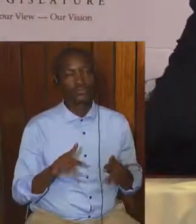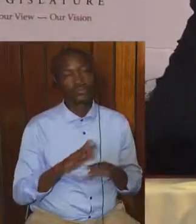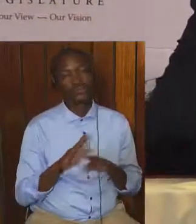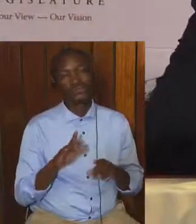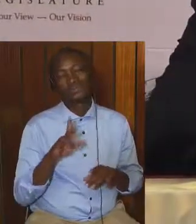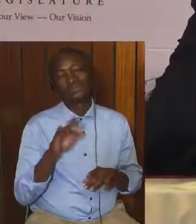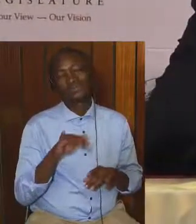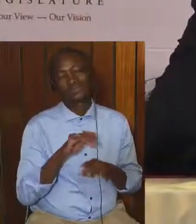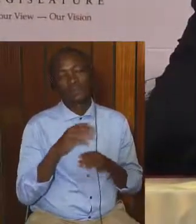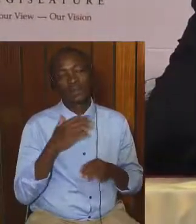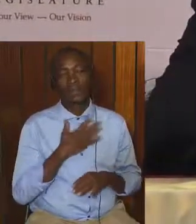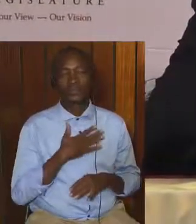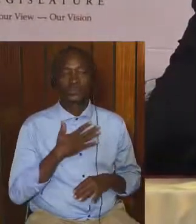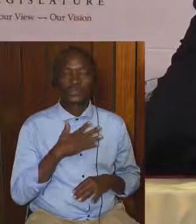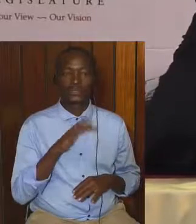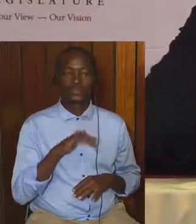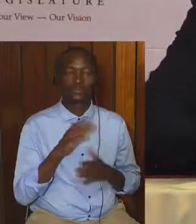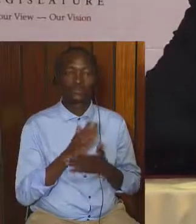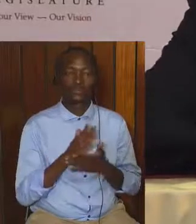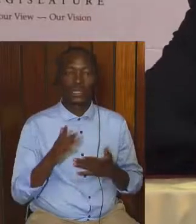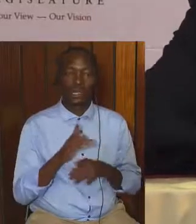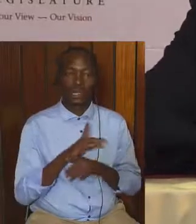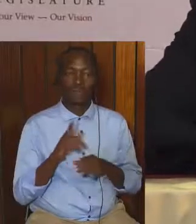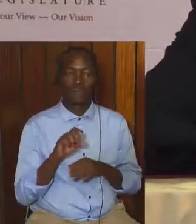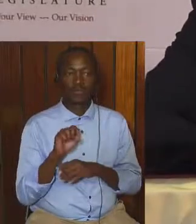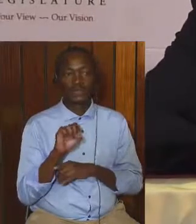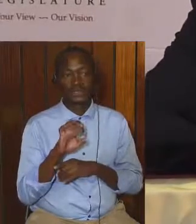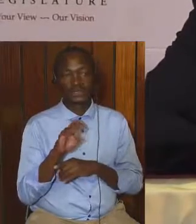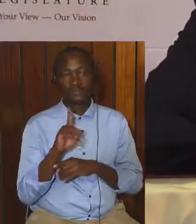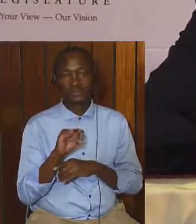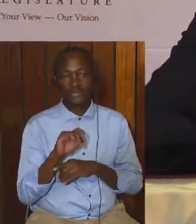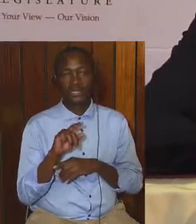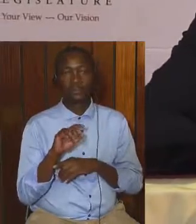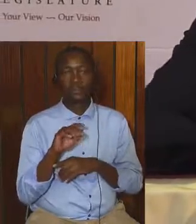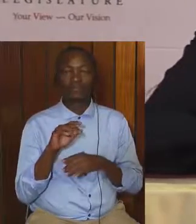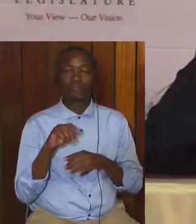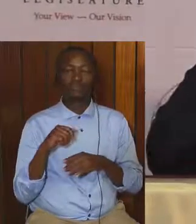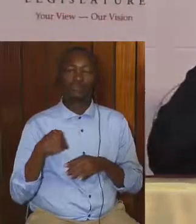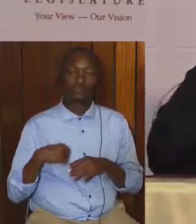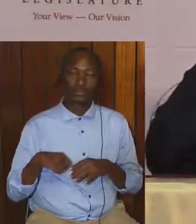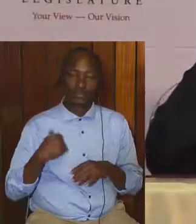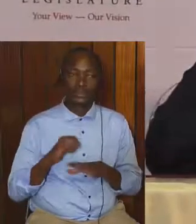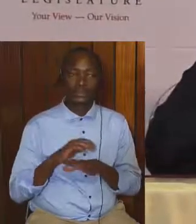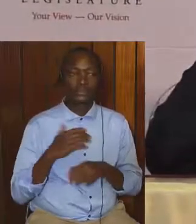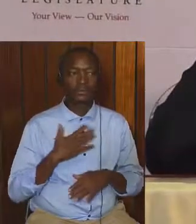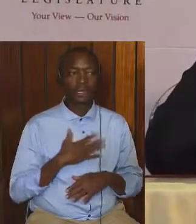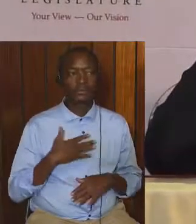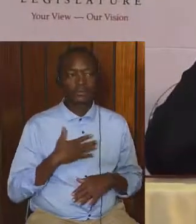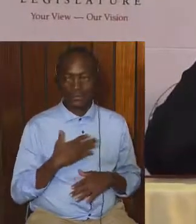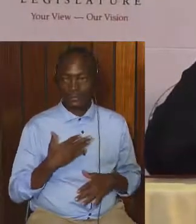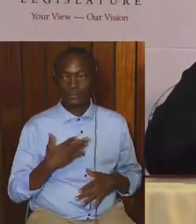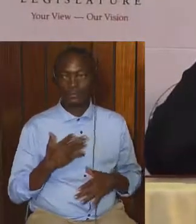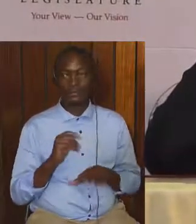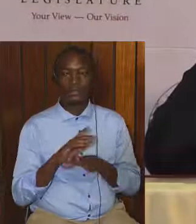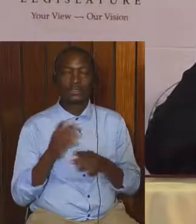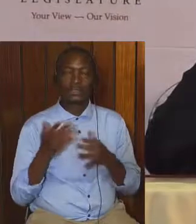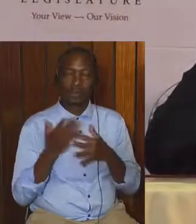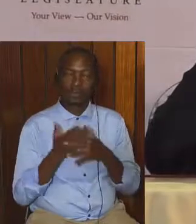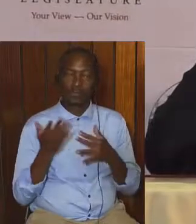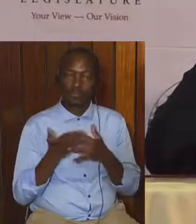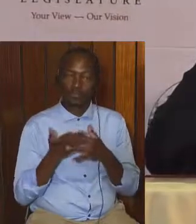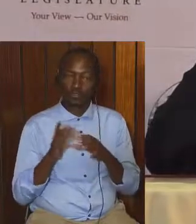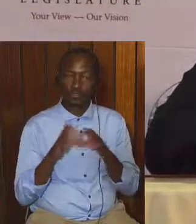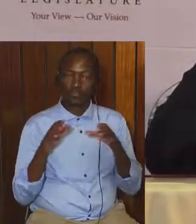Let me appreciate, on behalf of Sedibeng Municipality, let me appreciate the portfolio